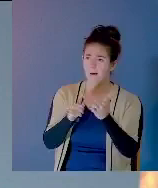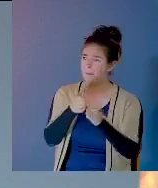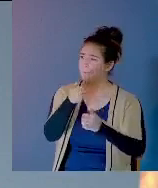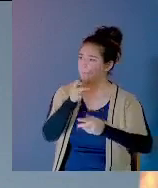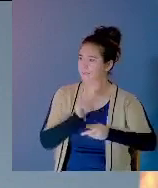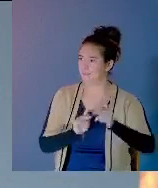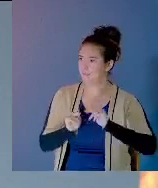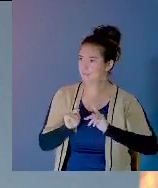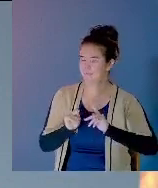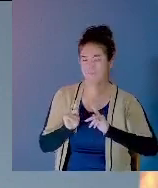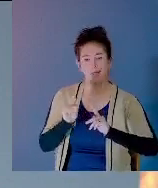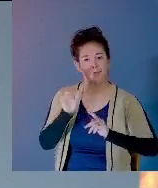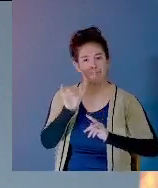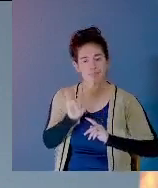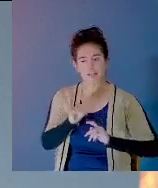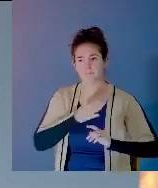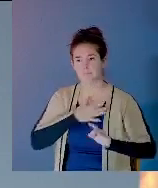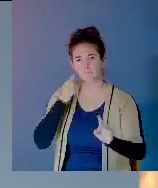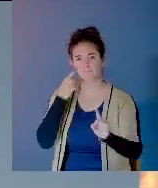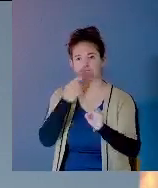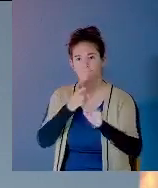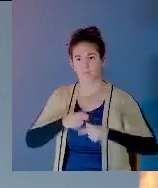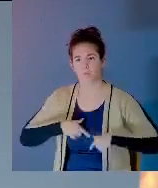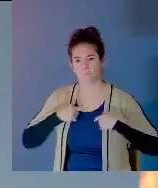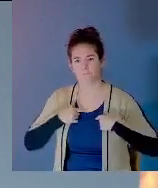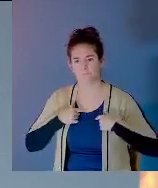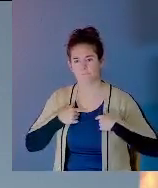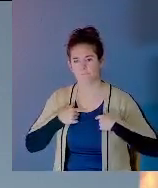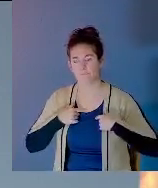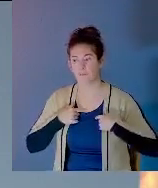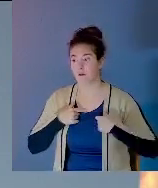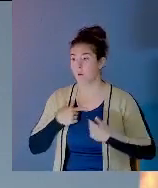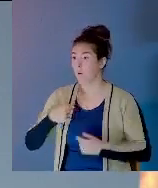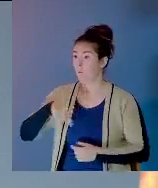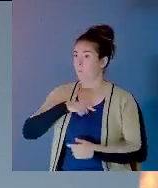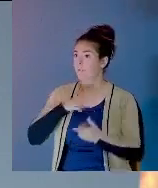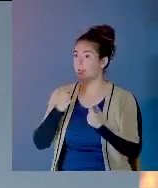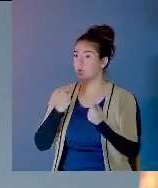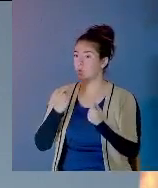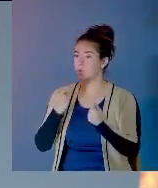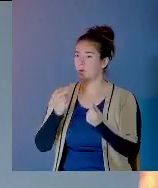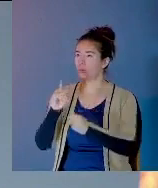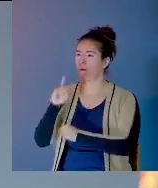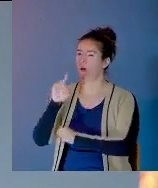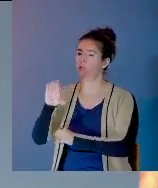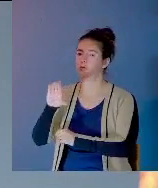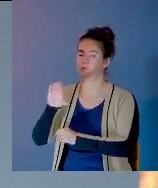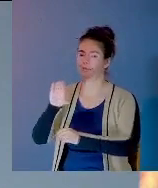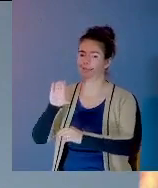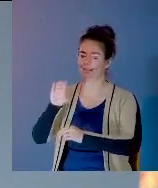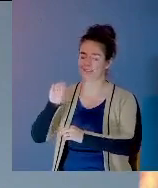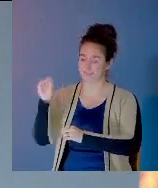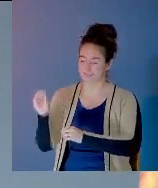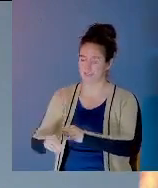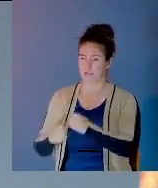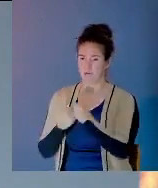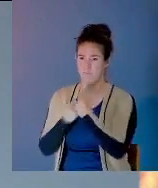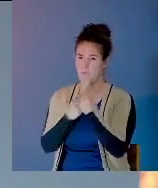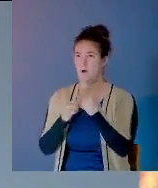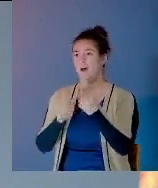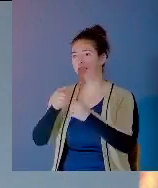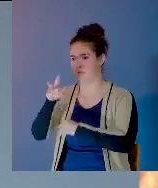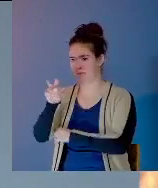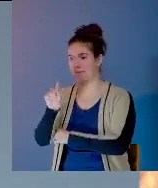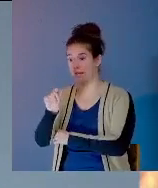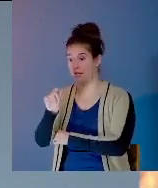We 100% helping other vets have a better life. So I'm very thankful for that.